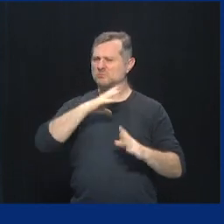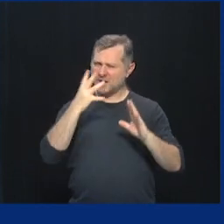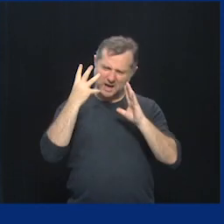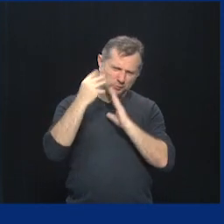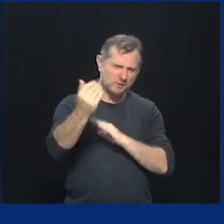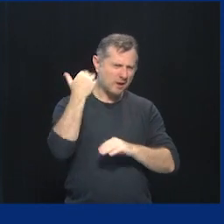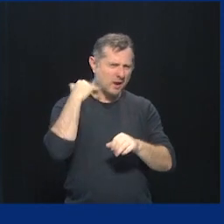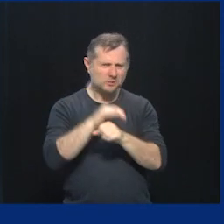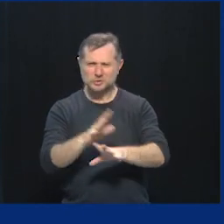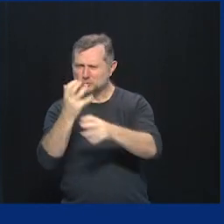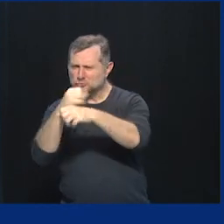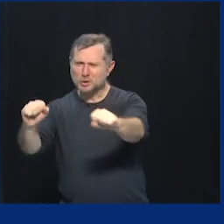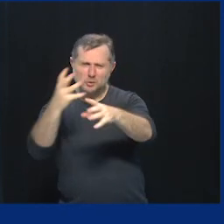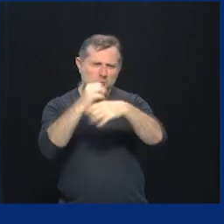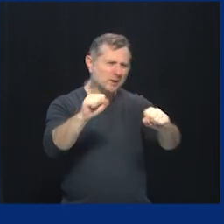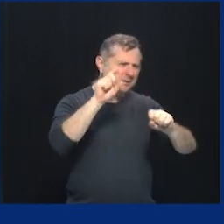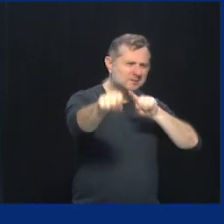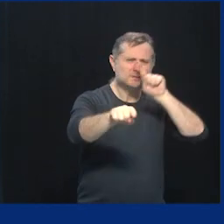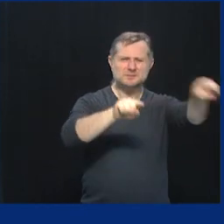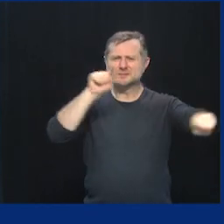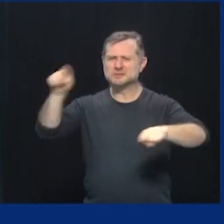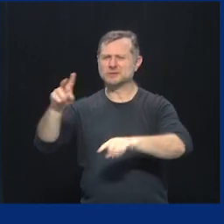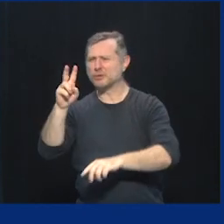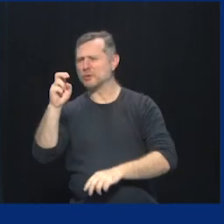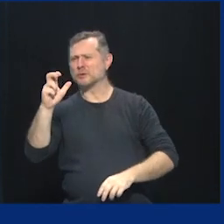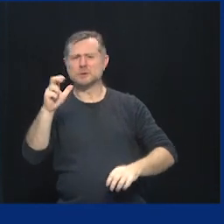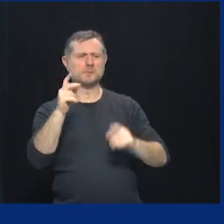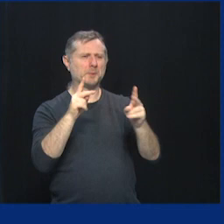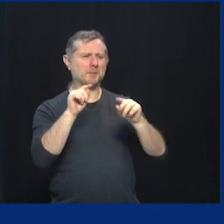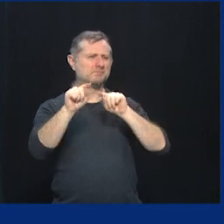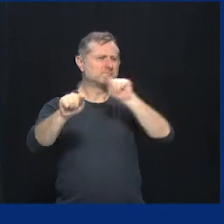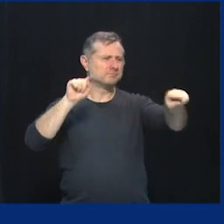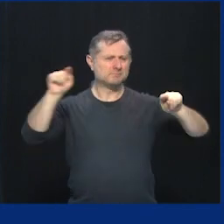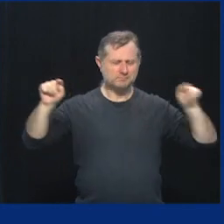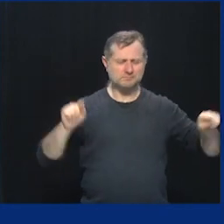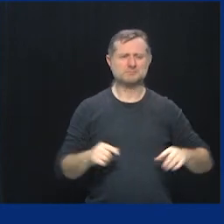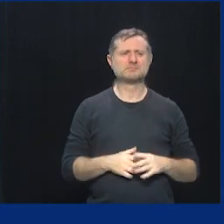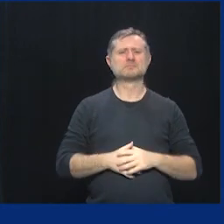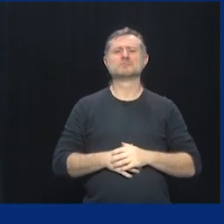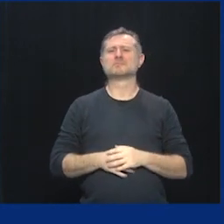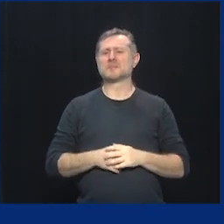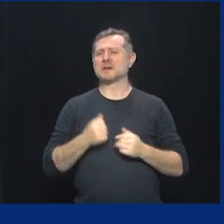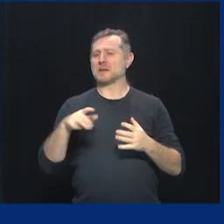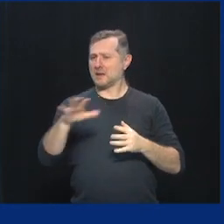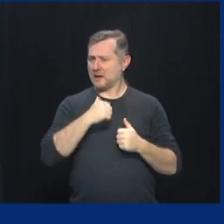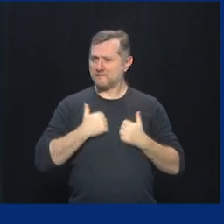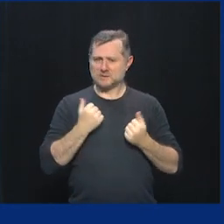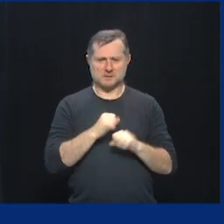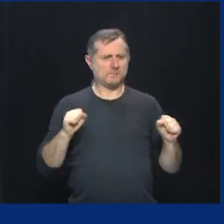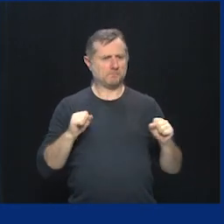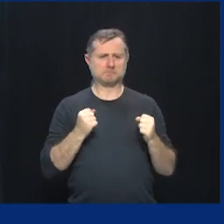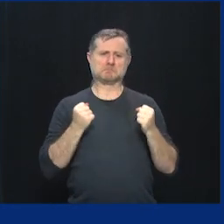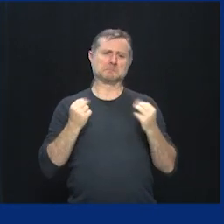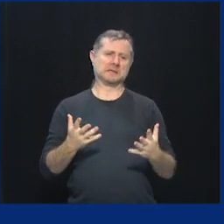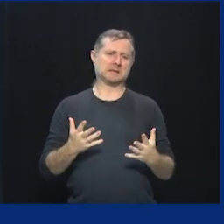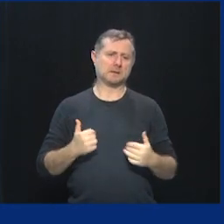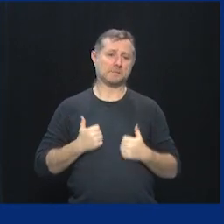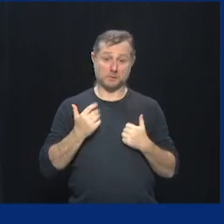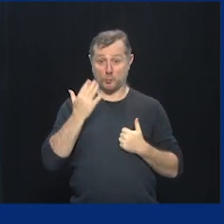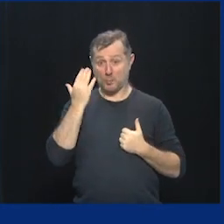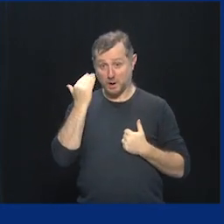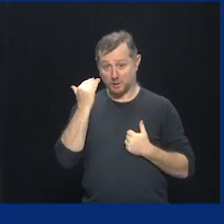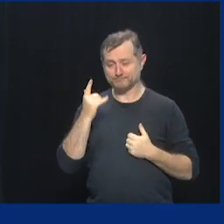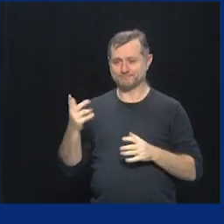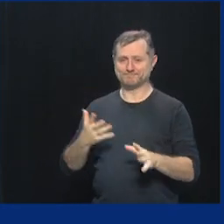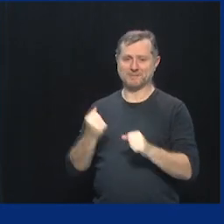rescuing hundreds and hundreds of New Yorkers. So many lives were saved because of the fast, courageous response of